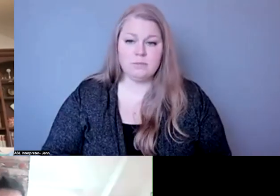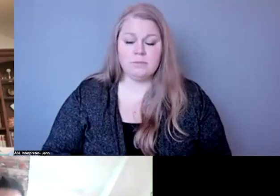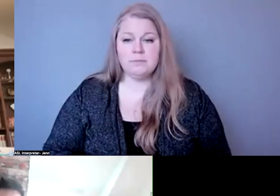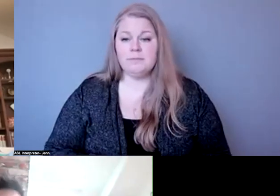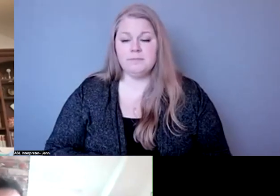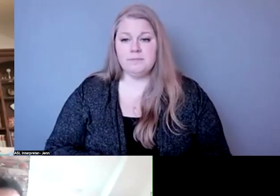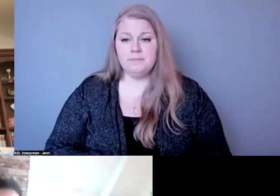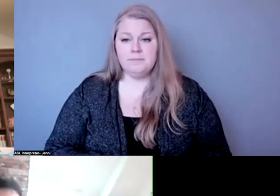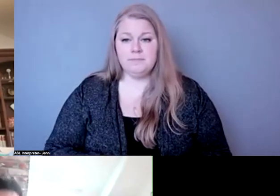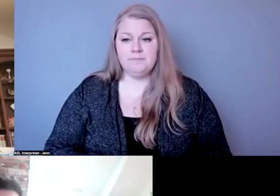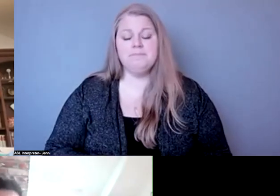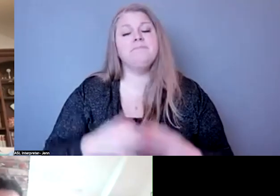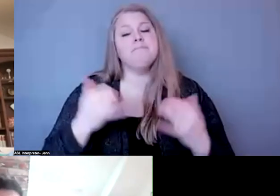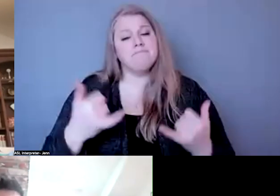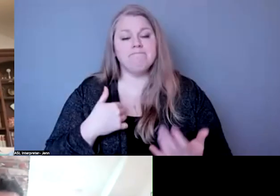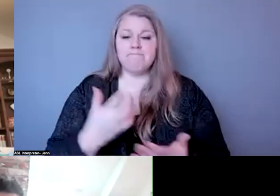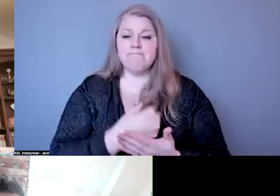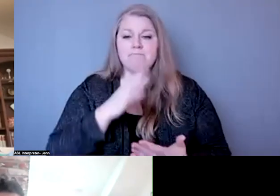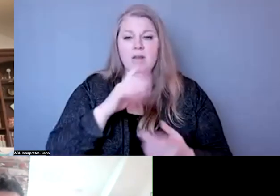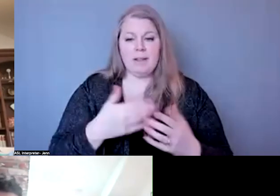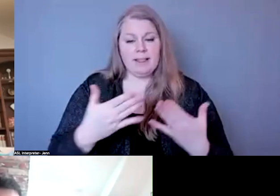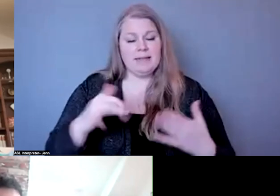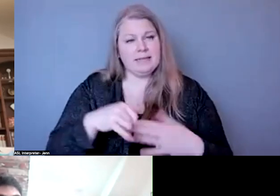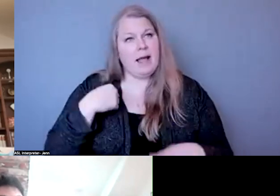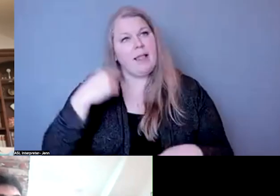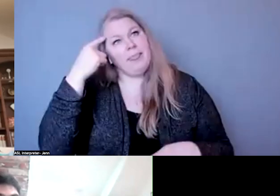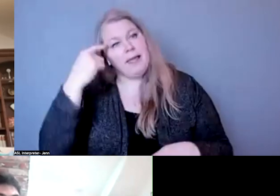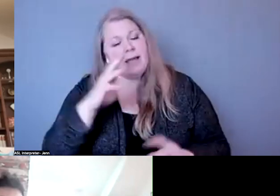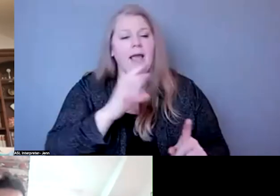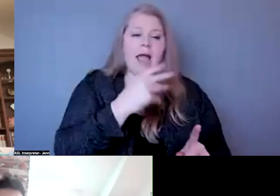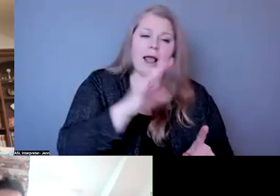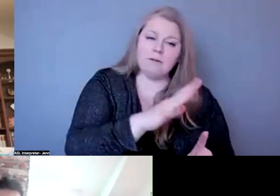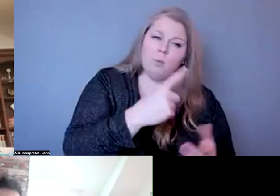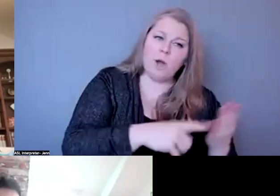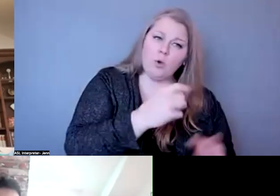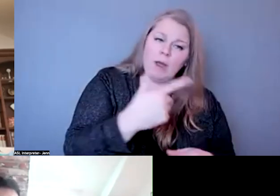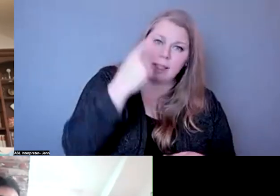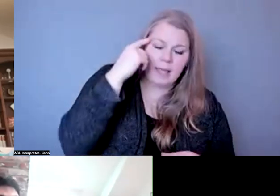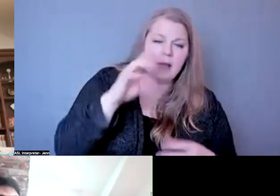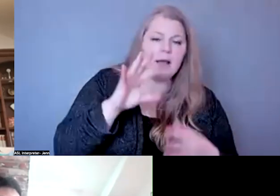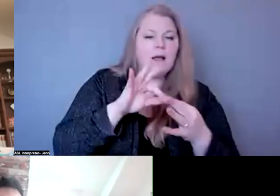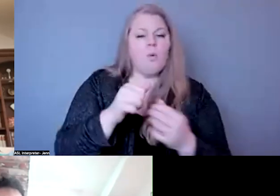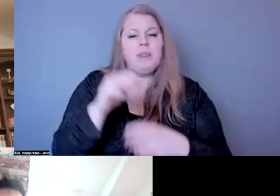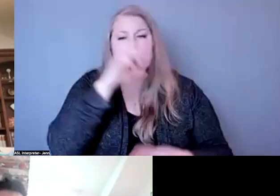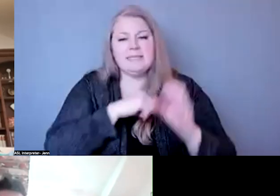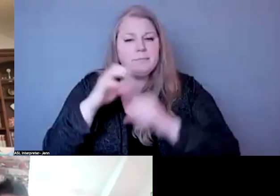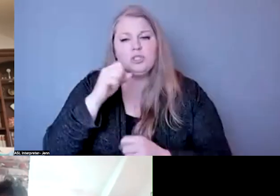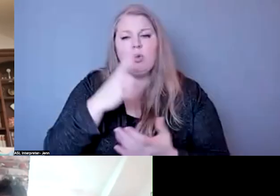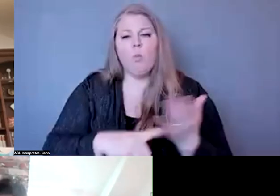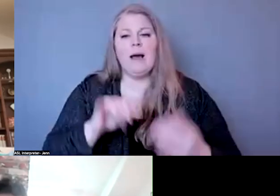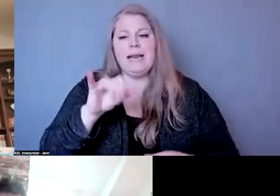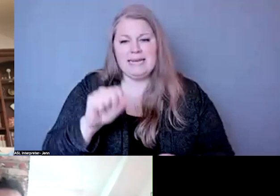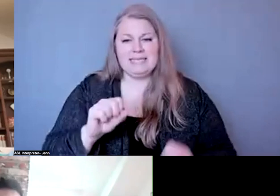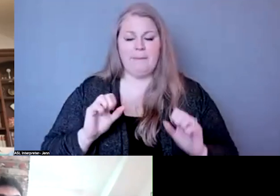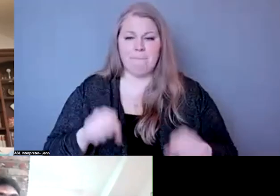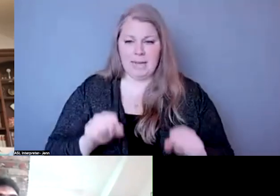that end, I want to go over some things that are top of my mind and Greg's mind in terms of assumptions about what is